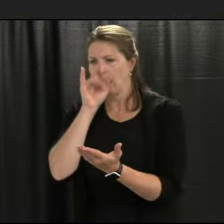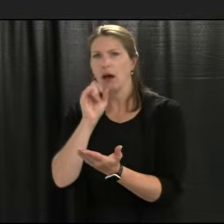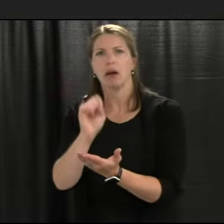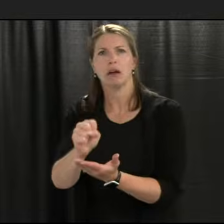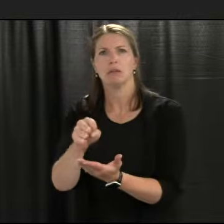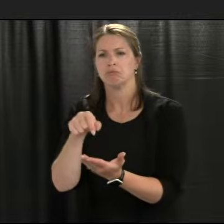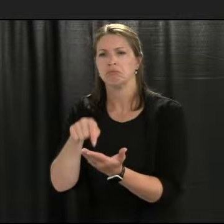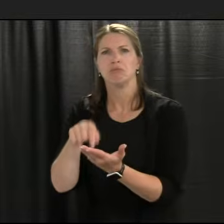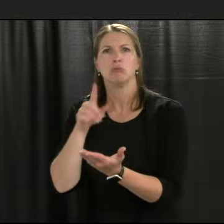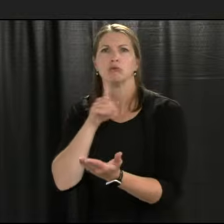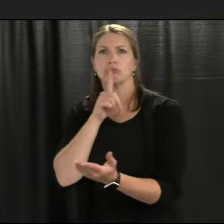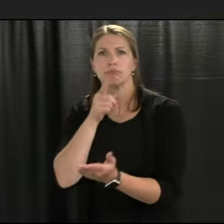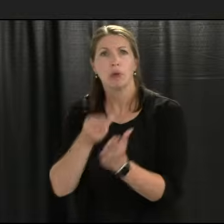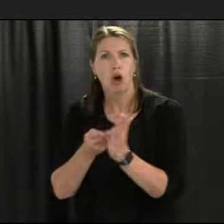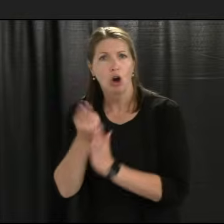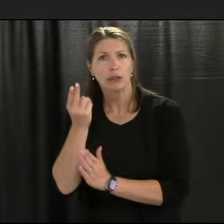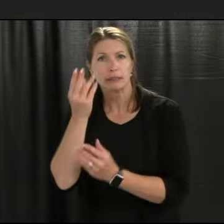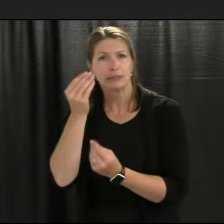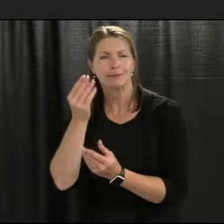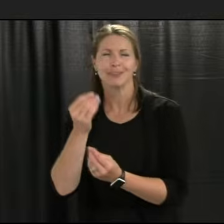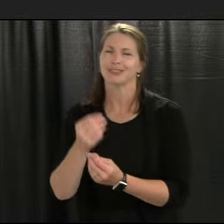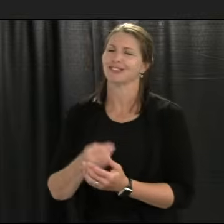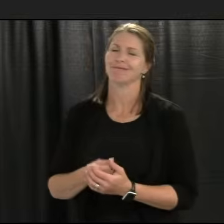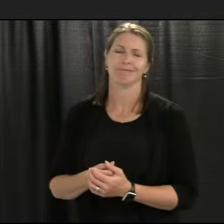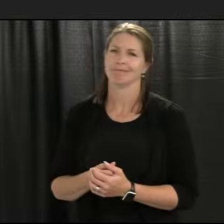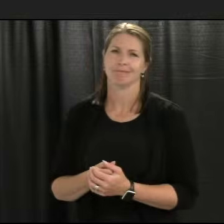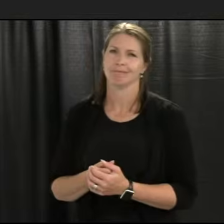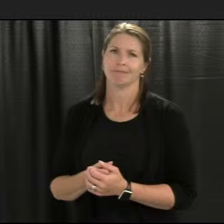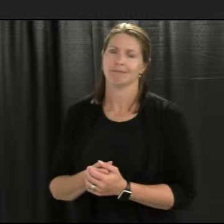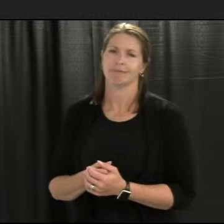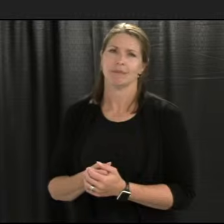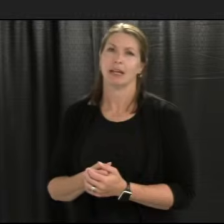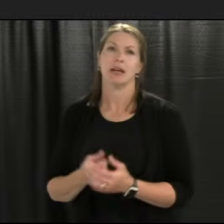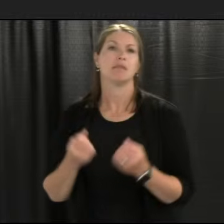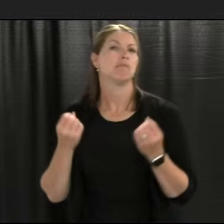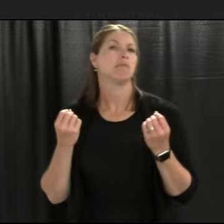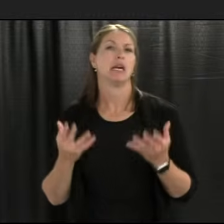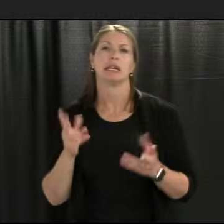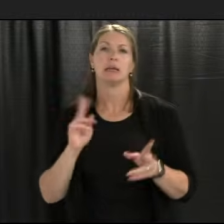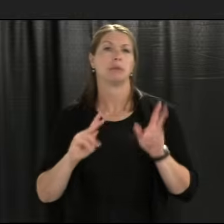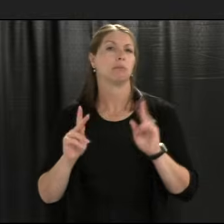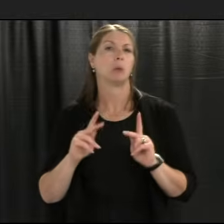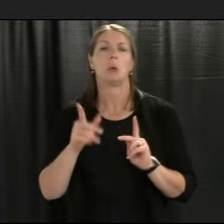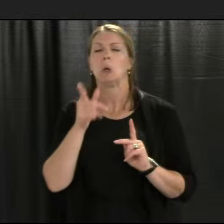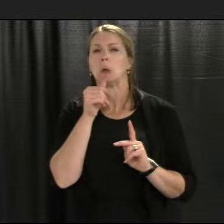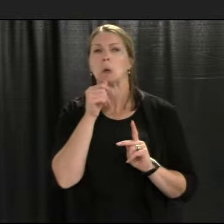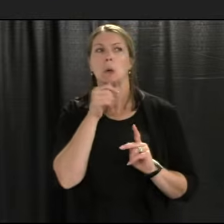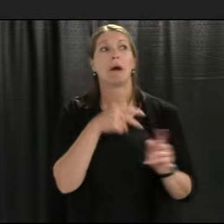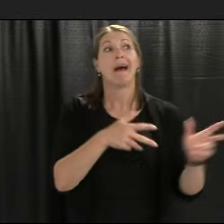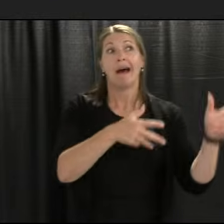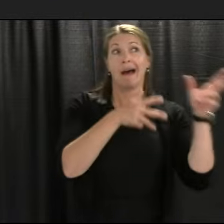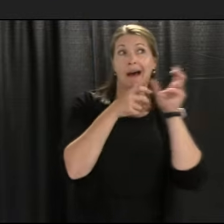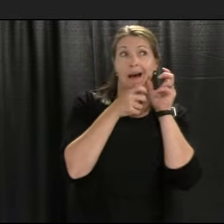not necessarily a reliable source of information. There are people out there who are manipulating